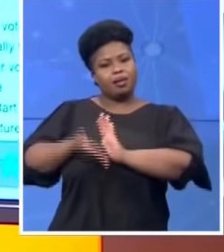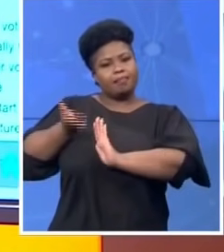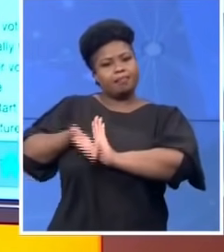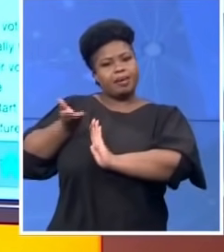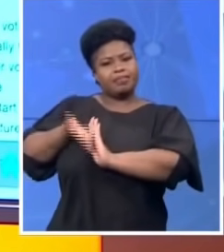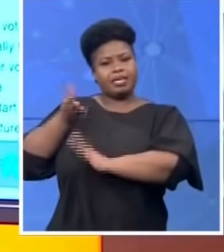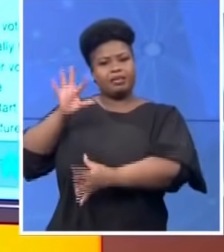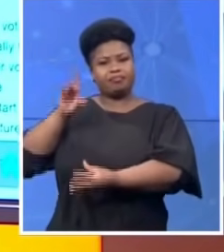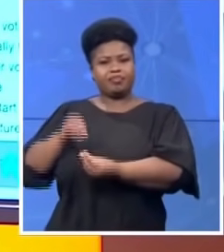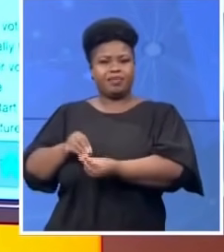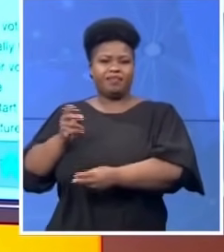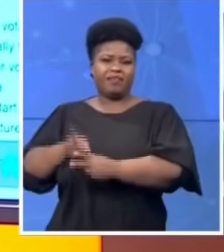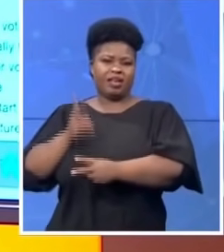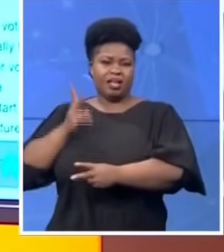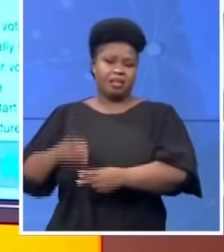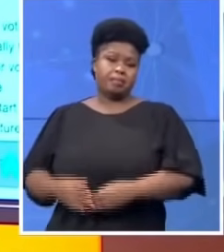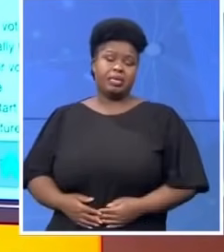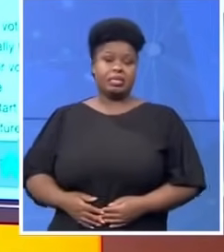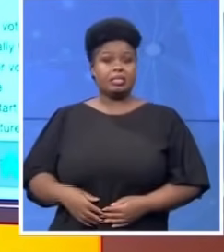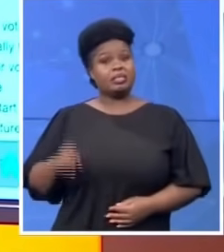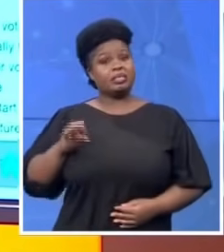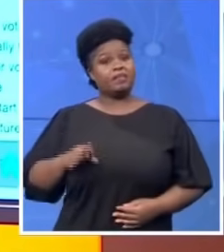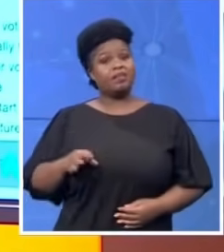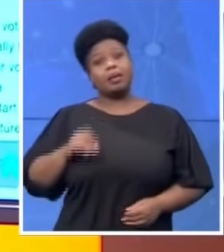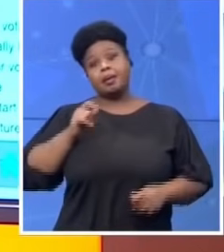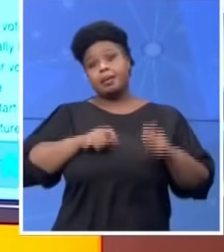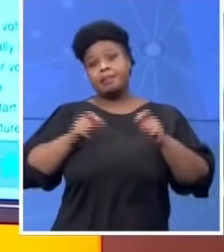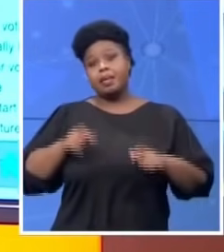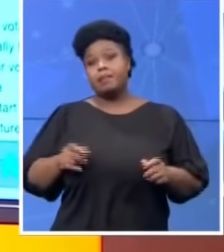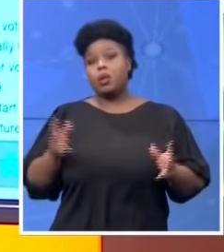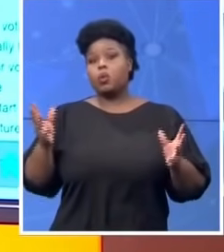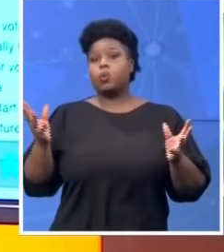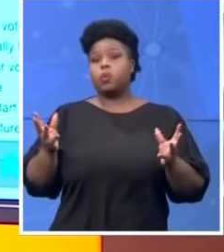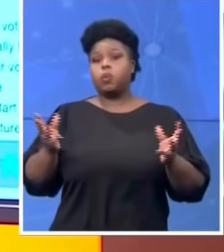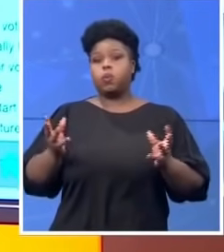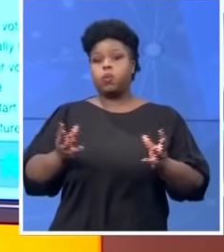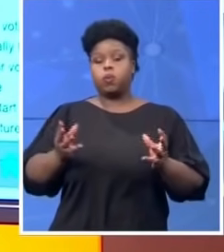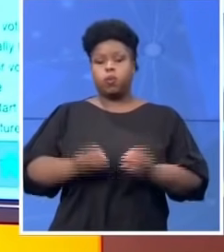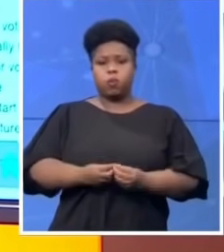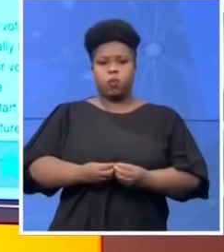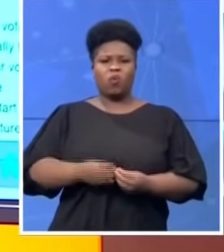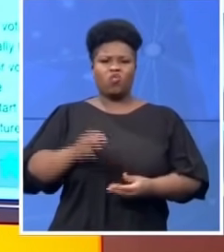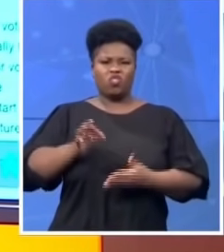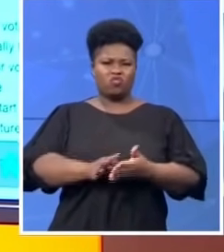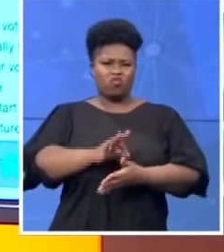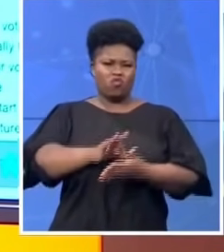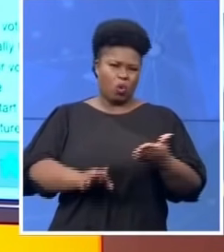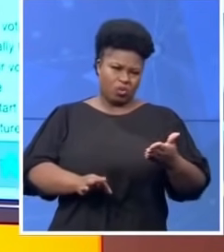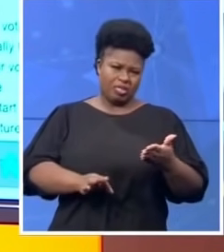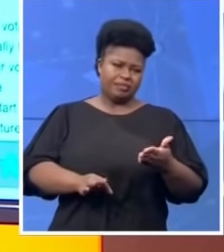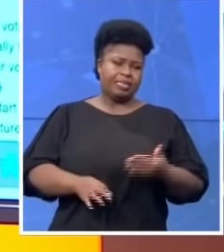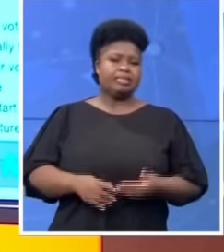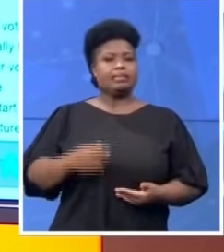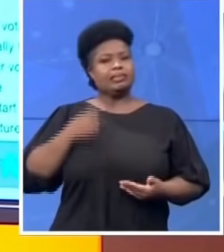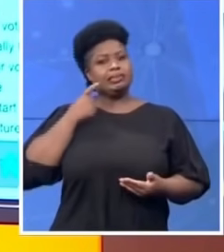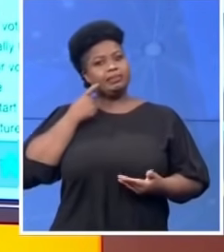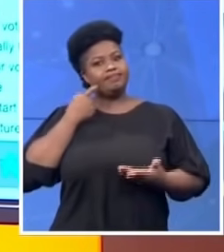the period that it takes to get stabilization of the